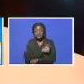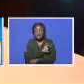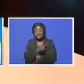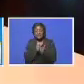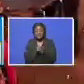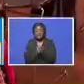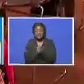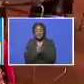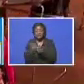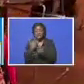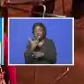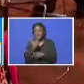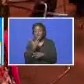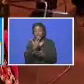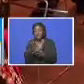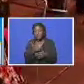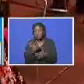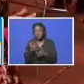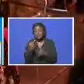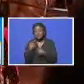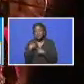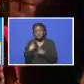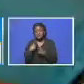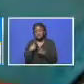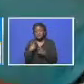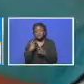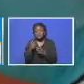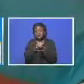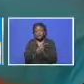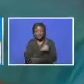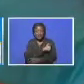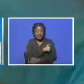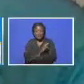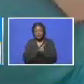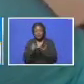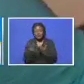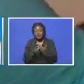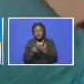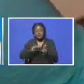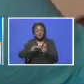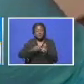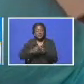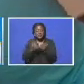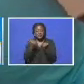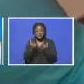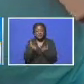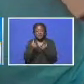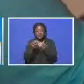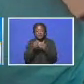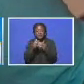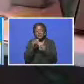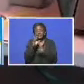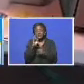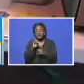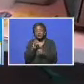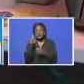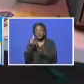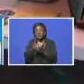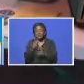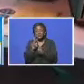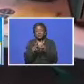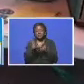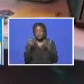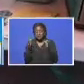fully vaccinated. It's been some 13 weeks since the vaccination program started in the country, and to date, over 70,000 persons have been vaccinated.